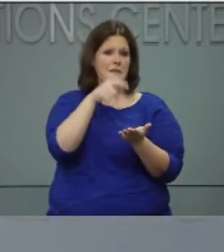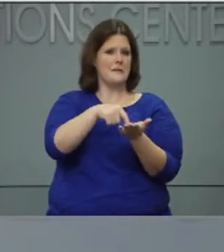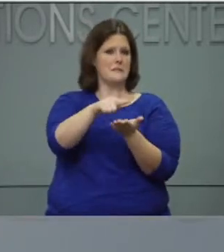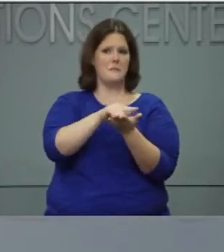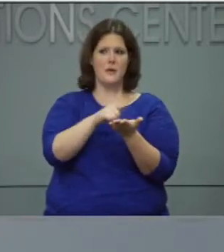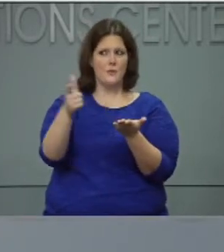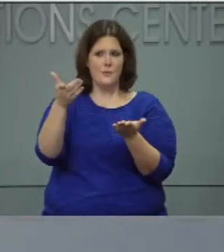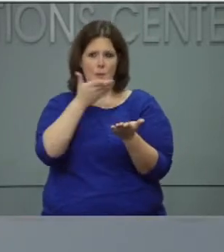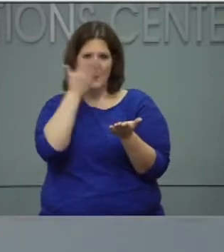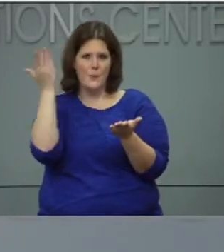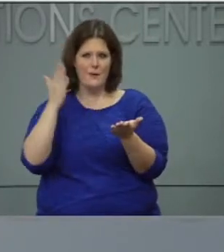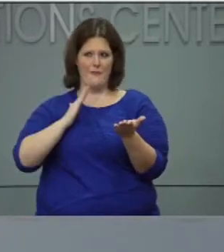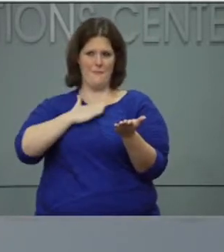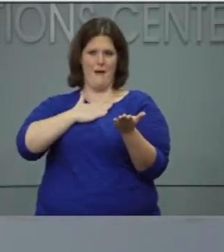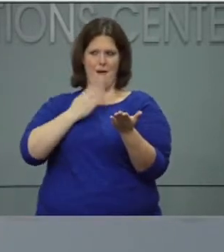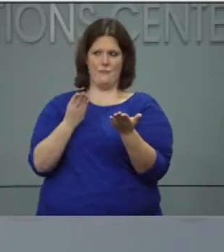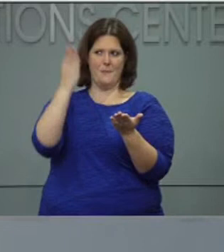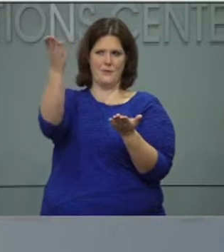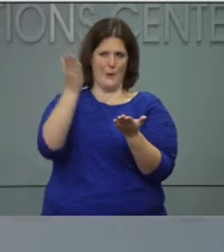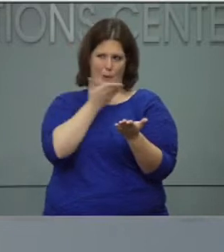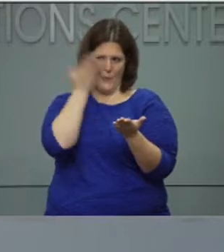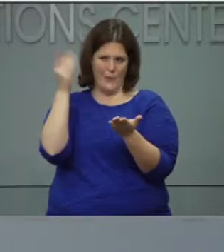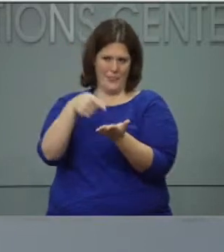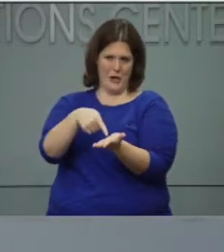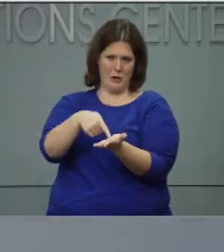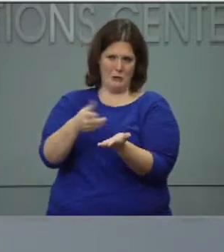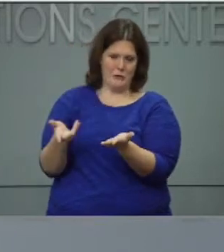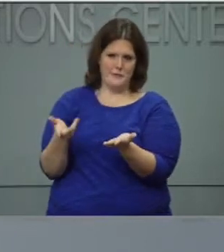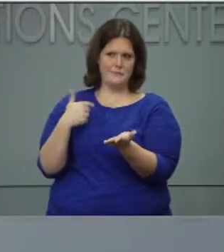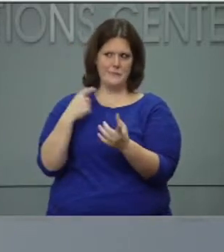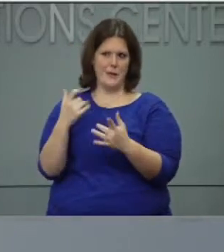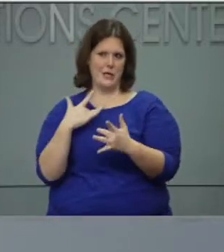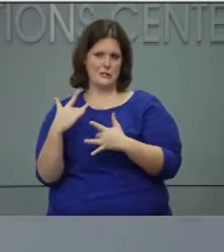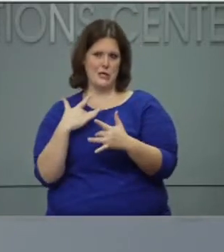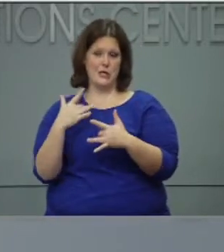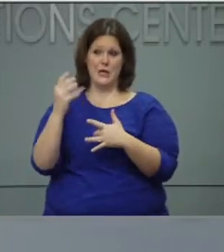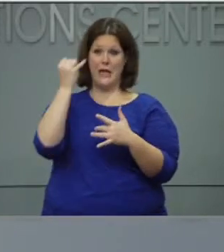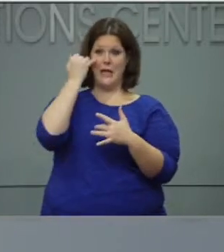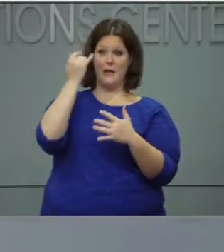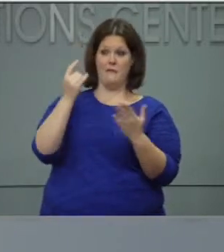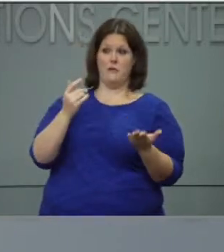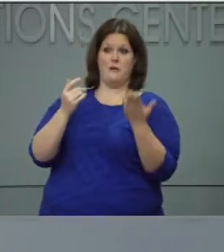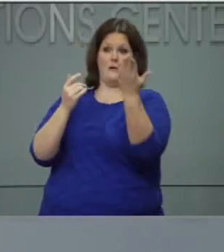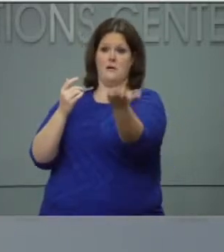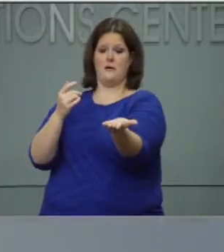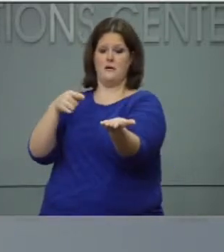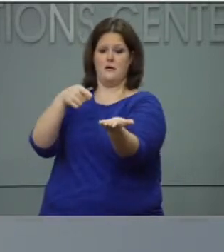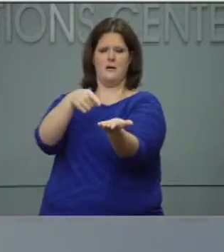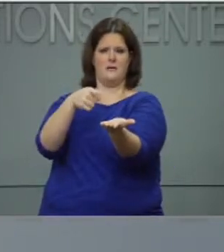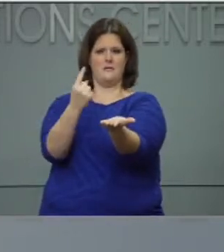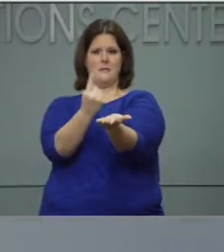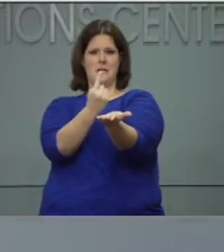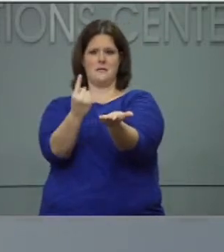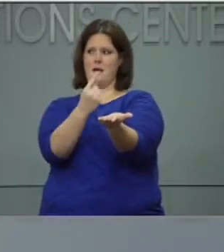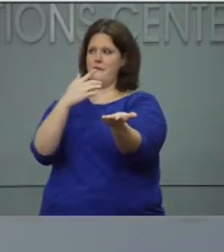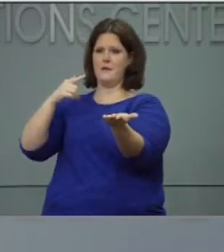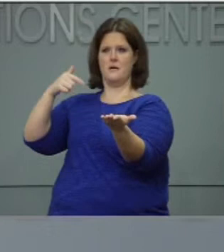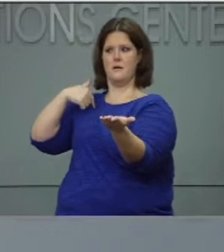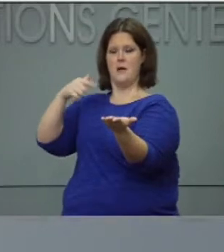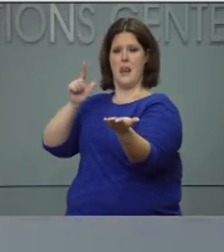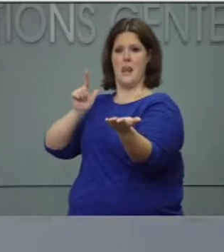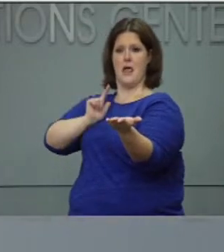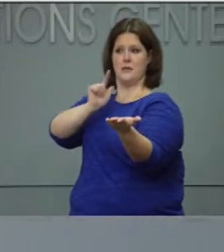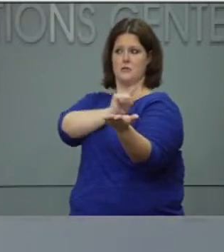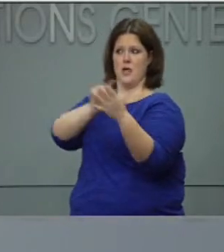them. So I have real concerns about it, particularly when it's by itself without these other issues that the legislature has